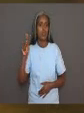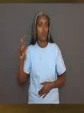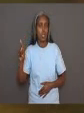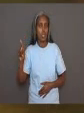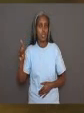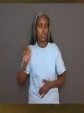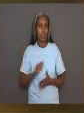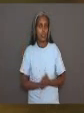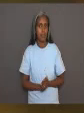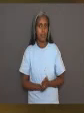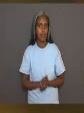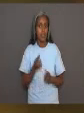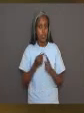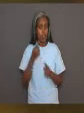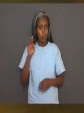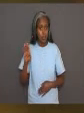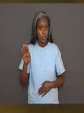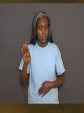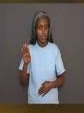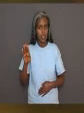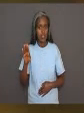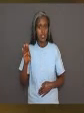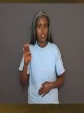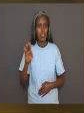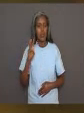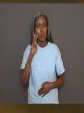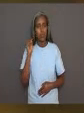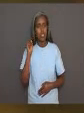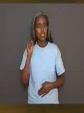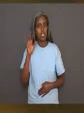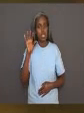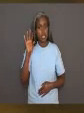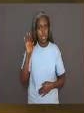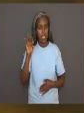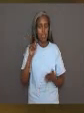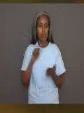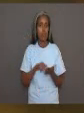7.81, for B was